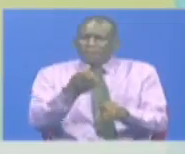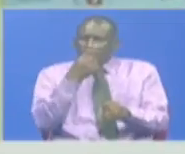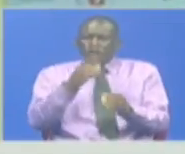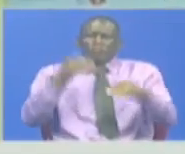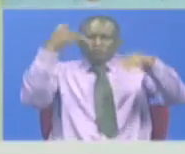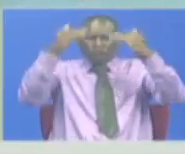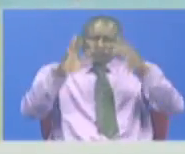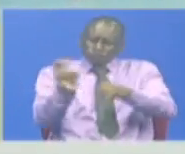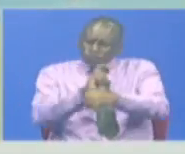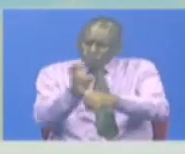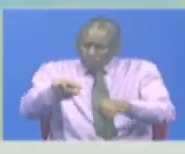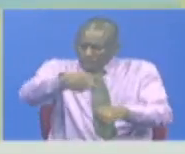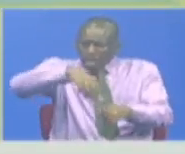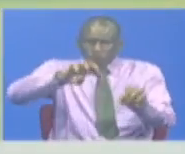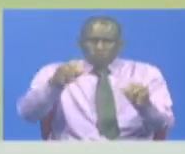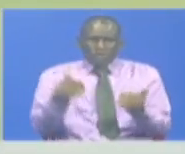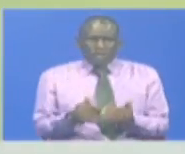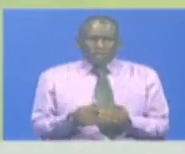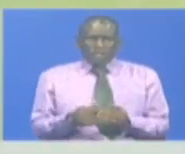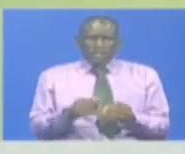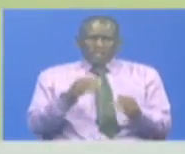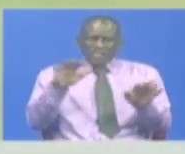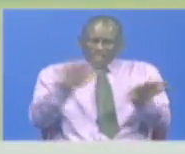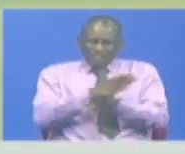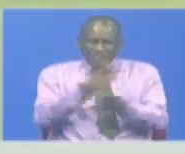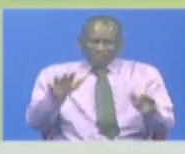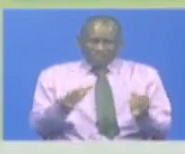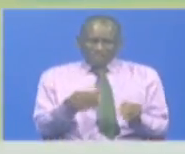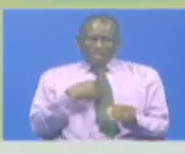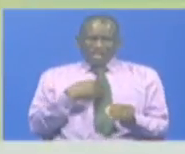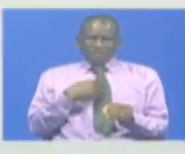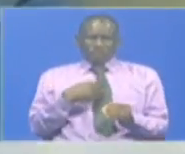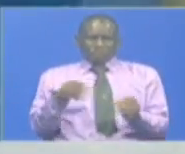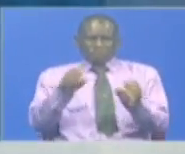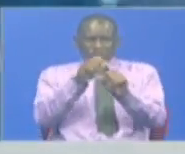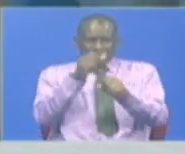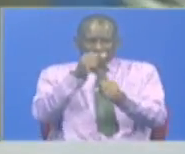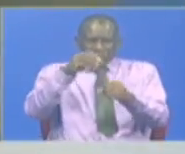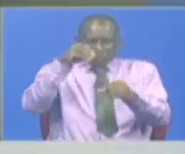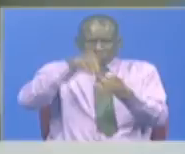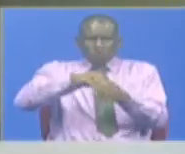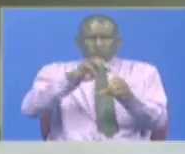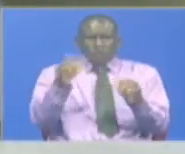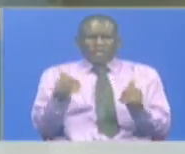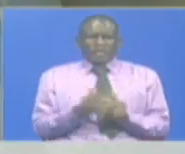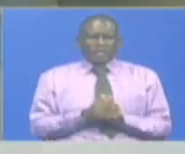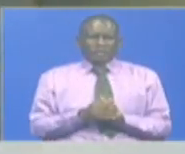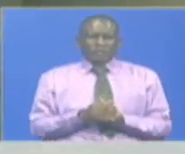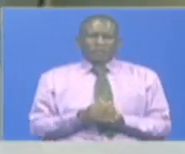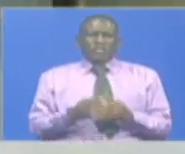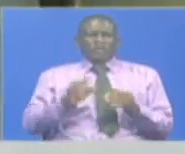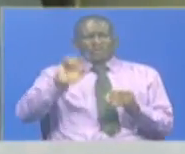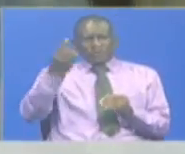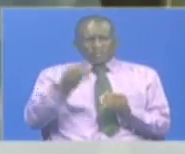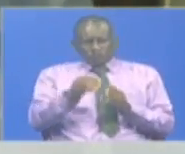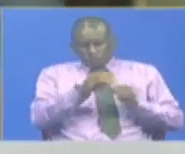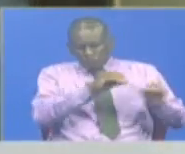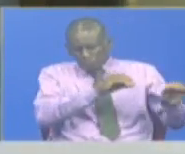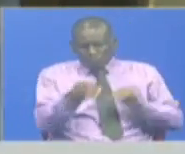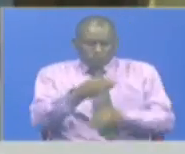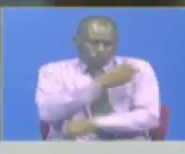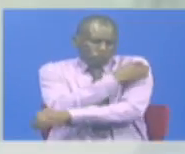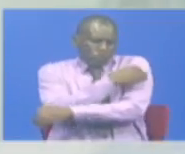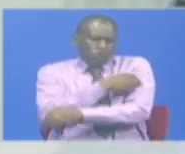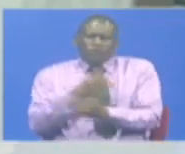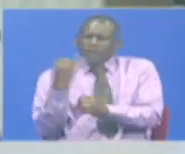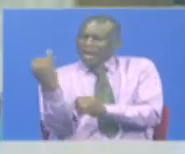professionals. Every piece has to fit perfectly. We first head to the hospital's isolation